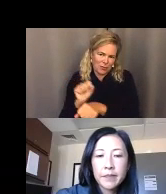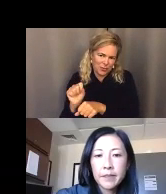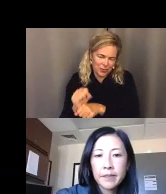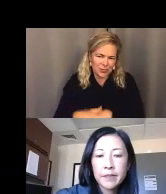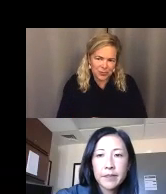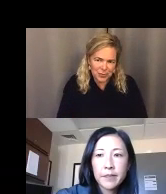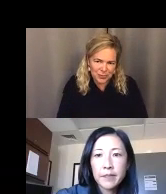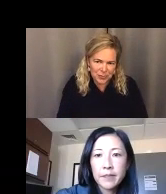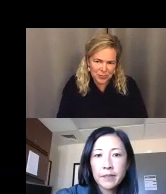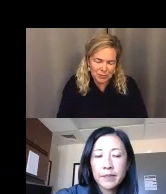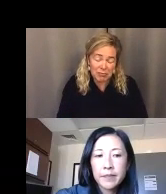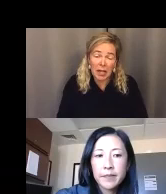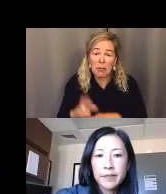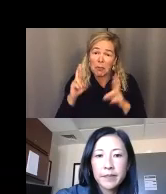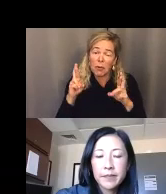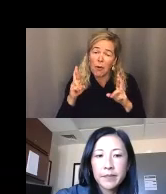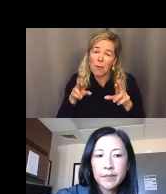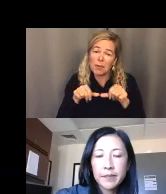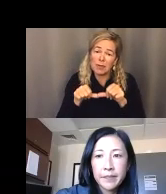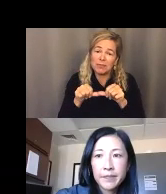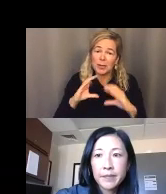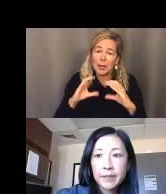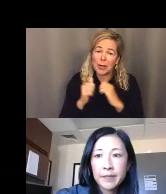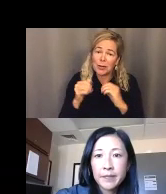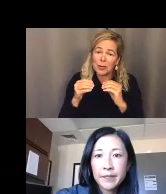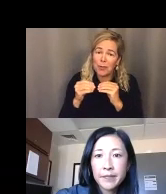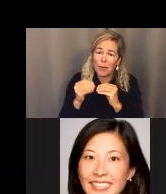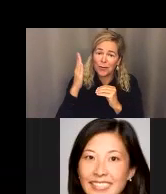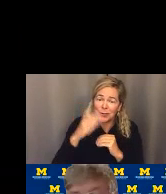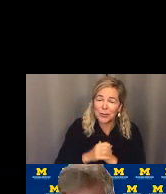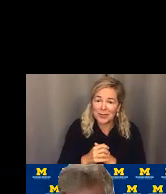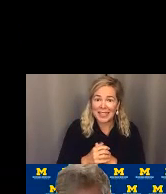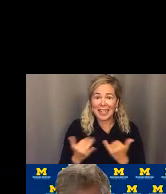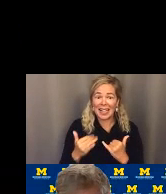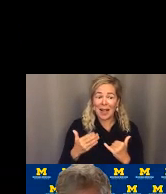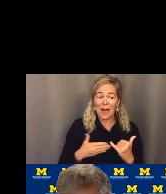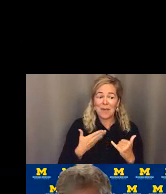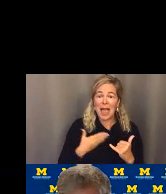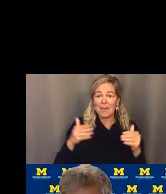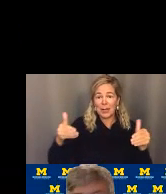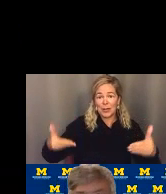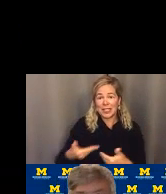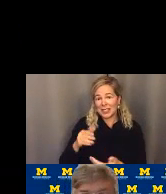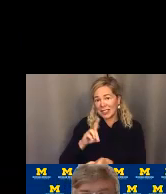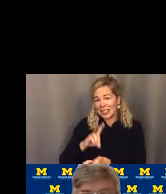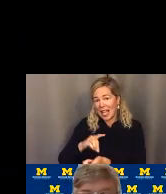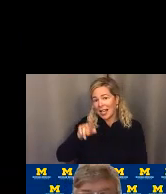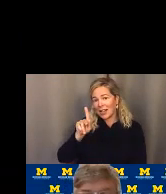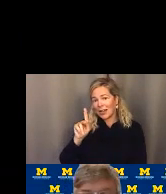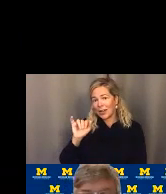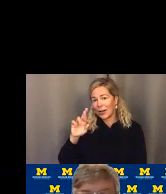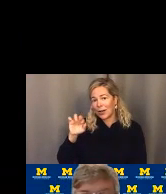further as we have more information and ideas. And now I'm happy to introduce Dr. Kirk Brower, our Chief Wellness